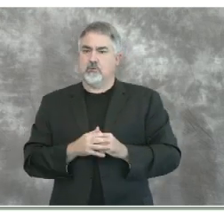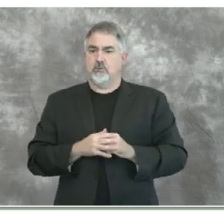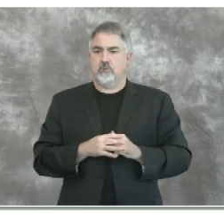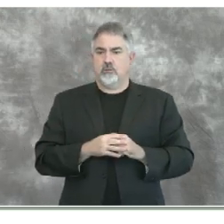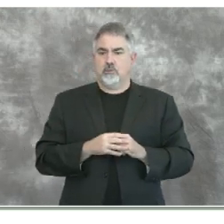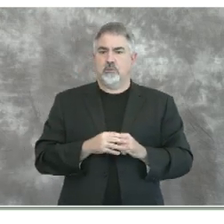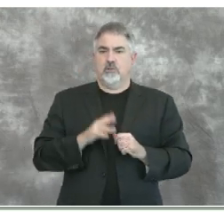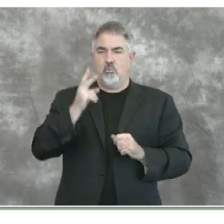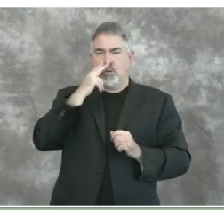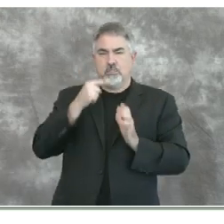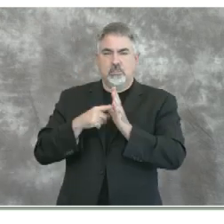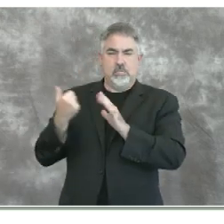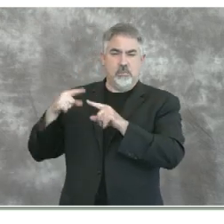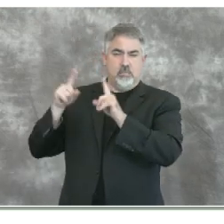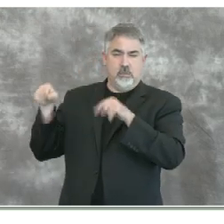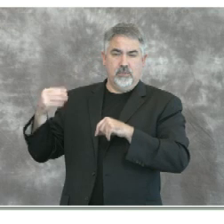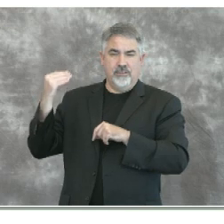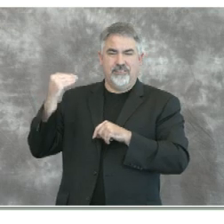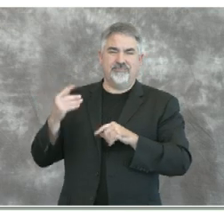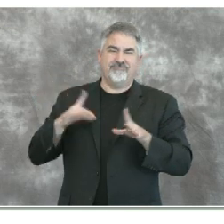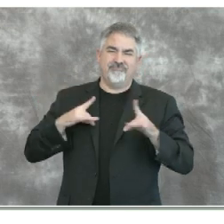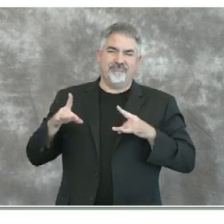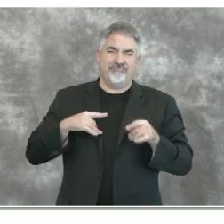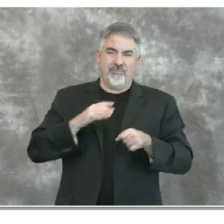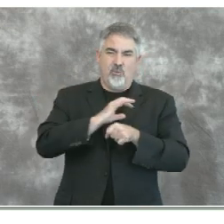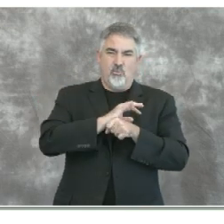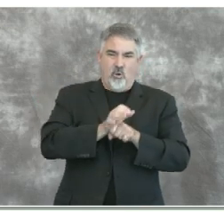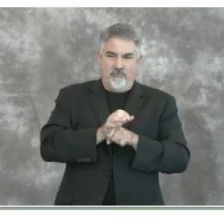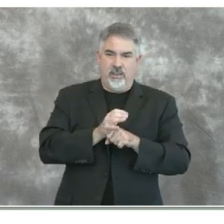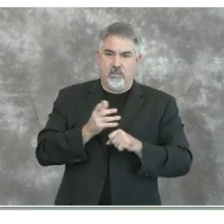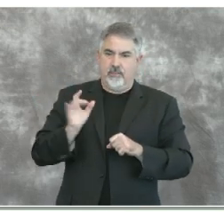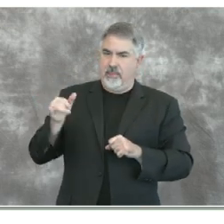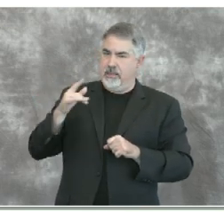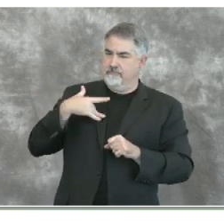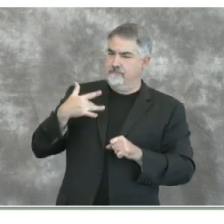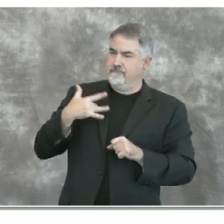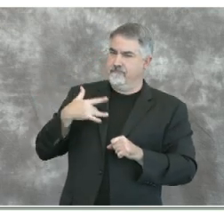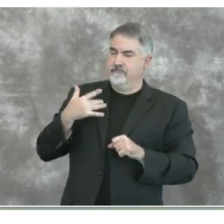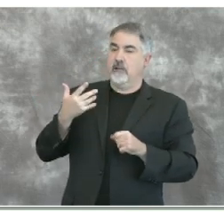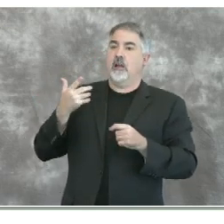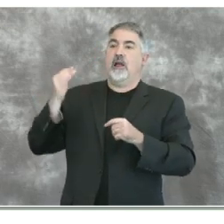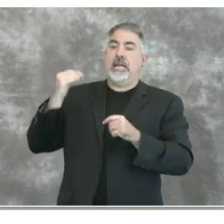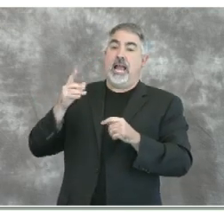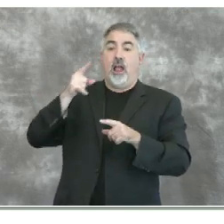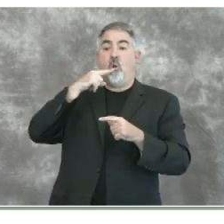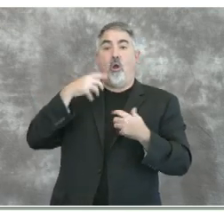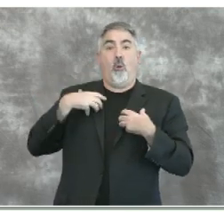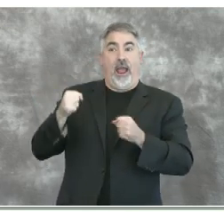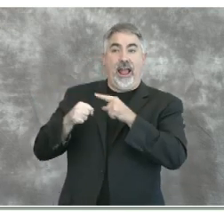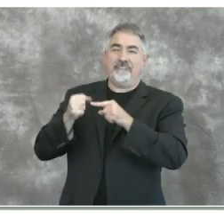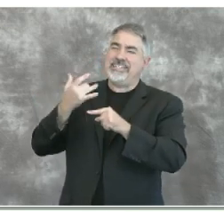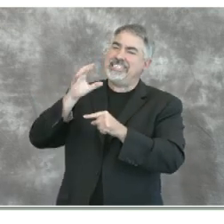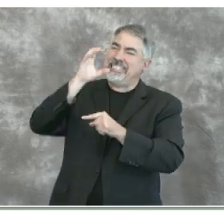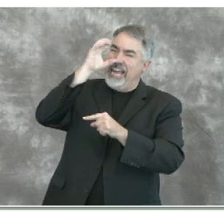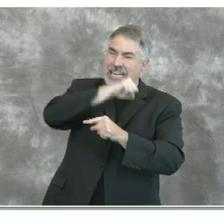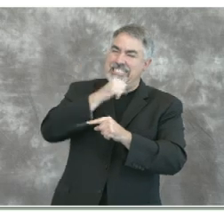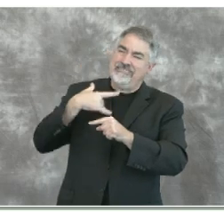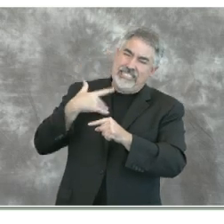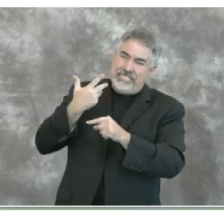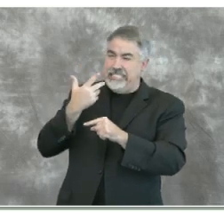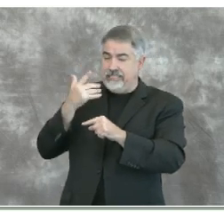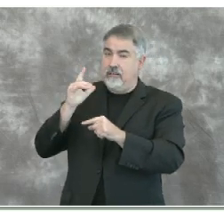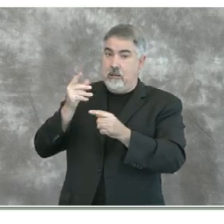shows positives, estimated recoveries. And again, I want to point out this is an estimation following best practice. It